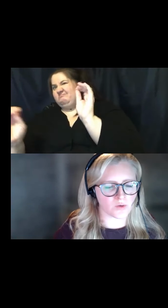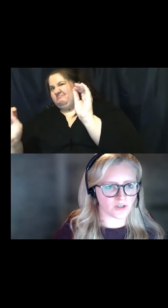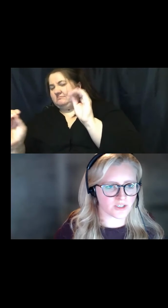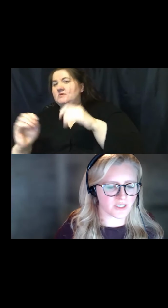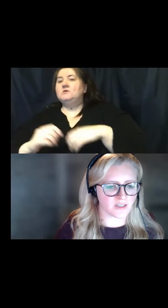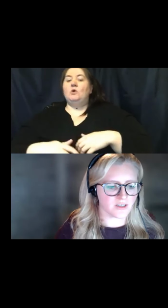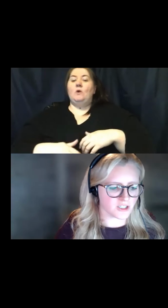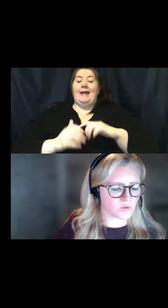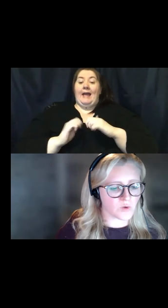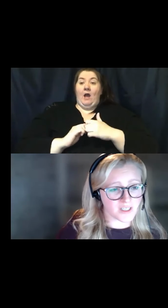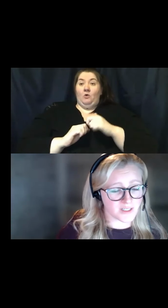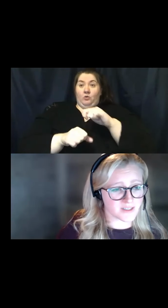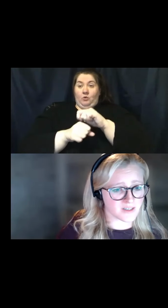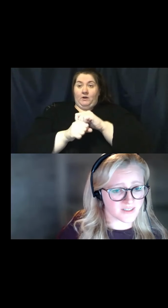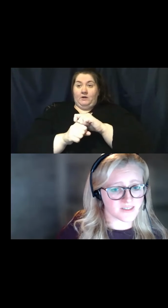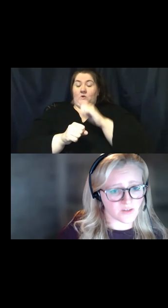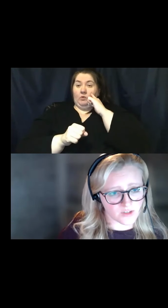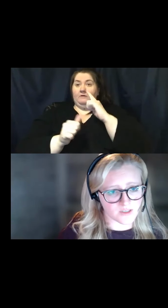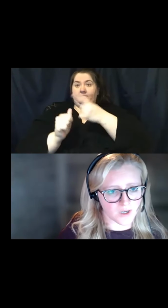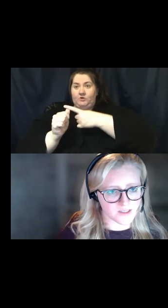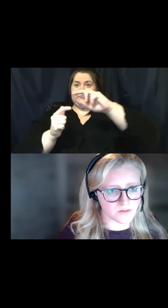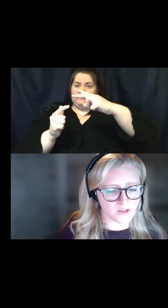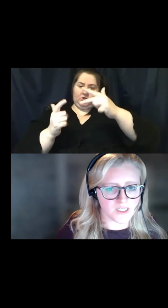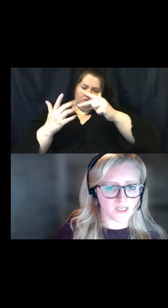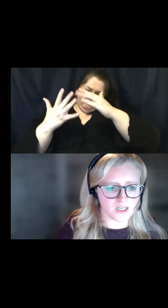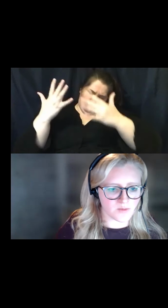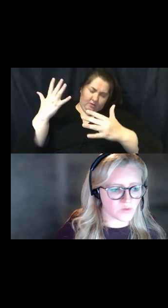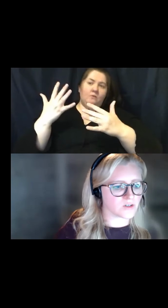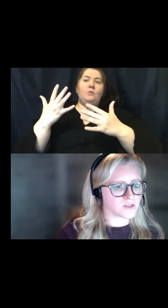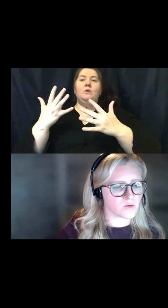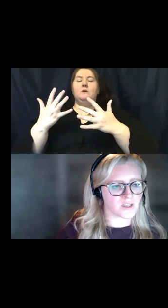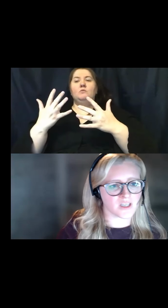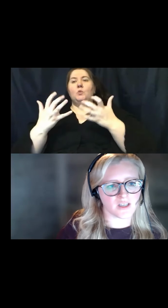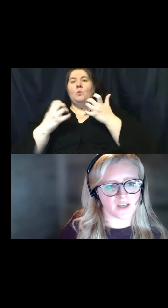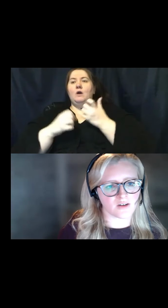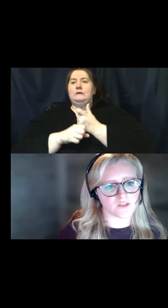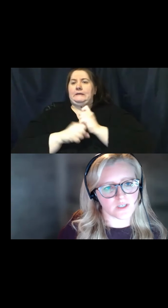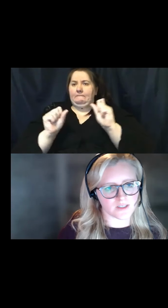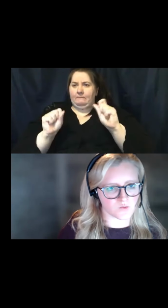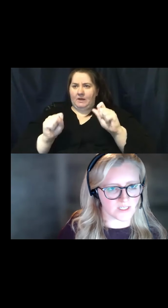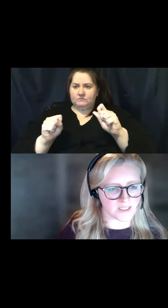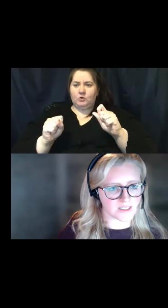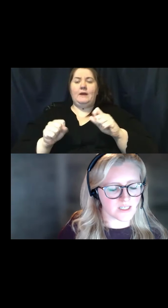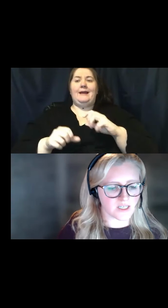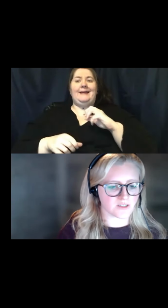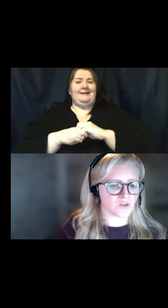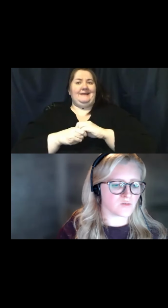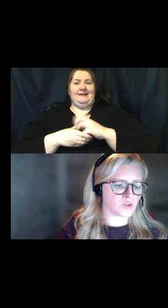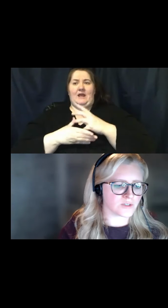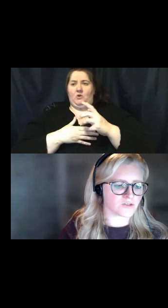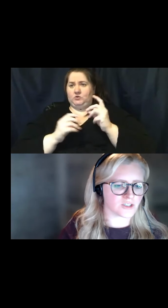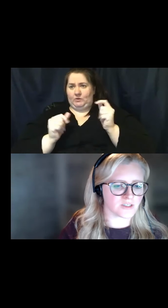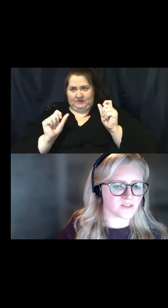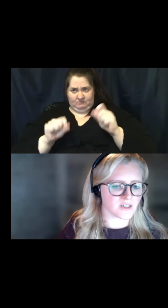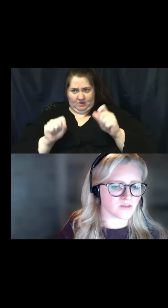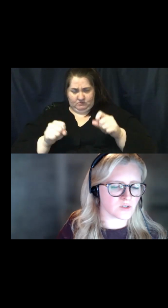work in order to get, we want to get it done as safely as possible. And we also want to get in and out as quickly as we can. And so the